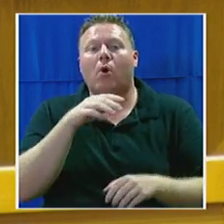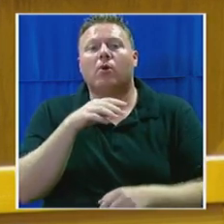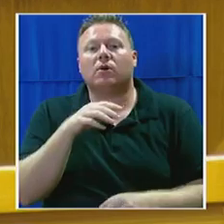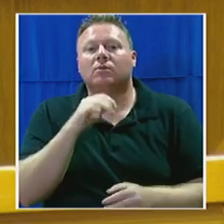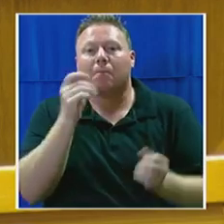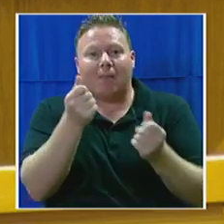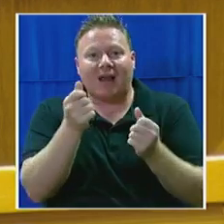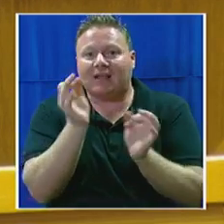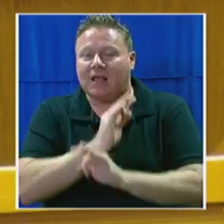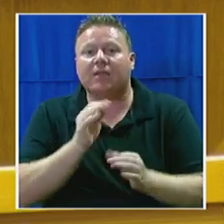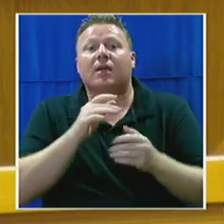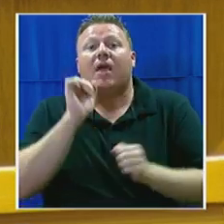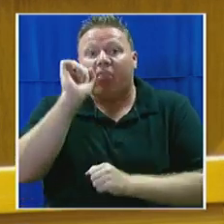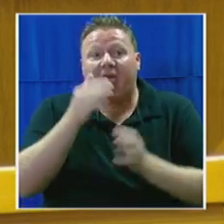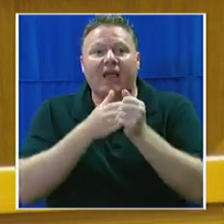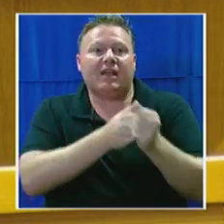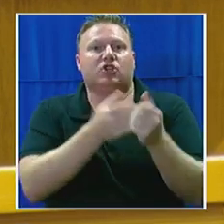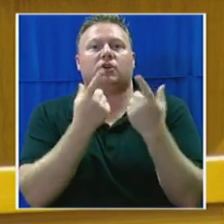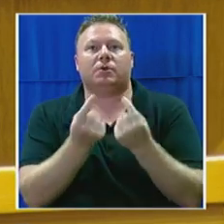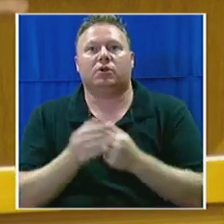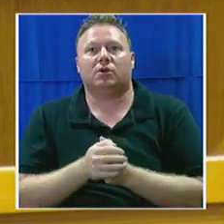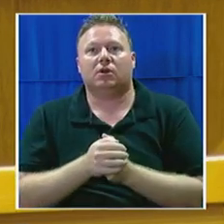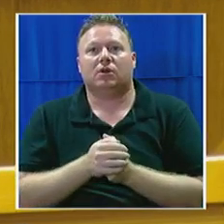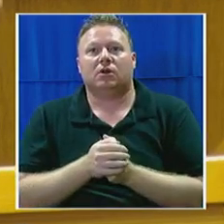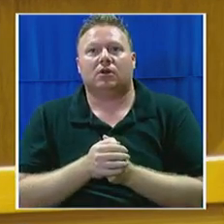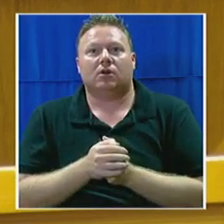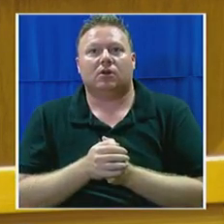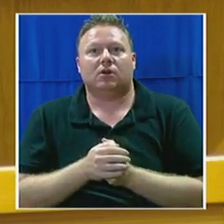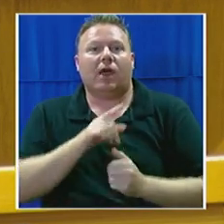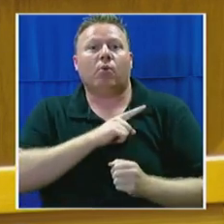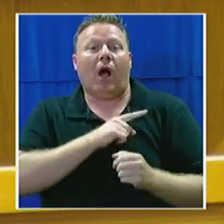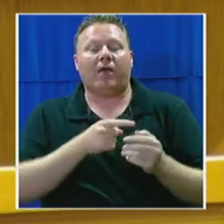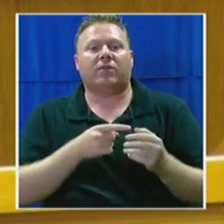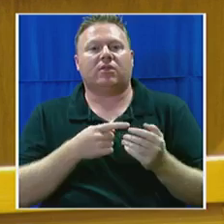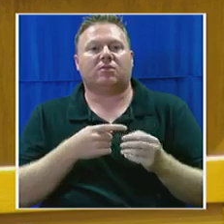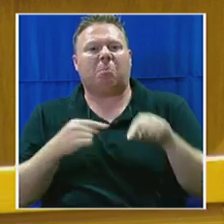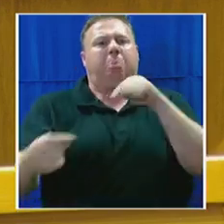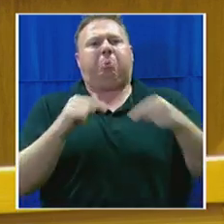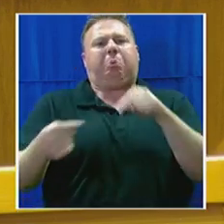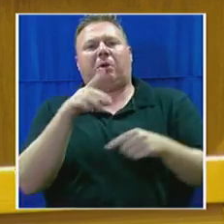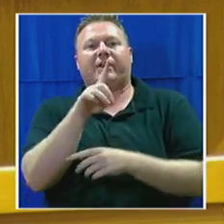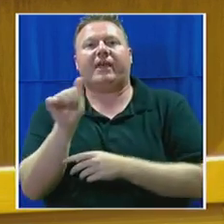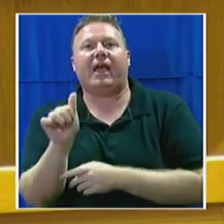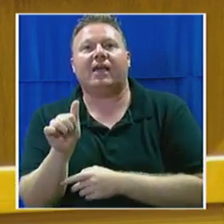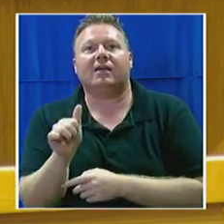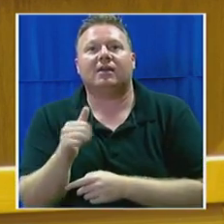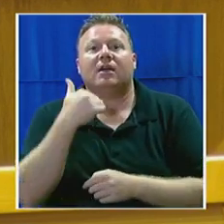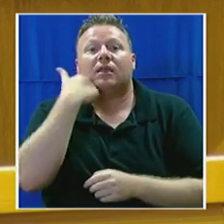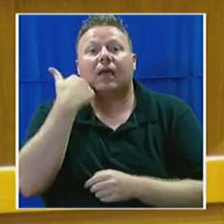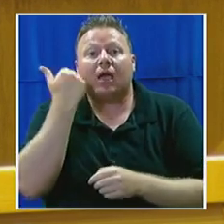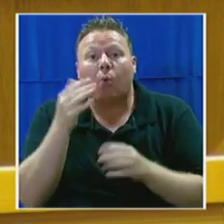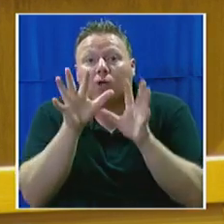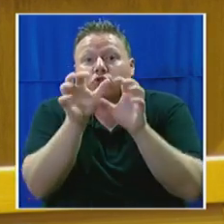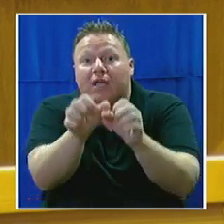caused by the leadership, and let me tell you why they have a dispute with the DA. Because they want to get their